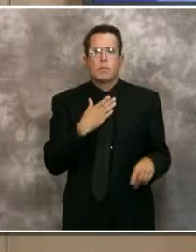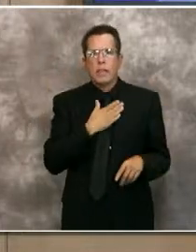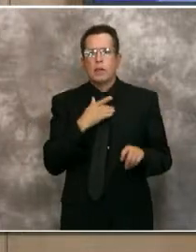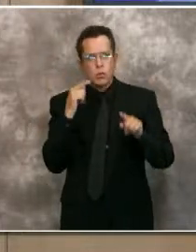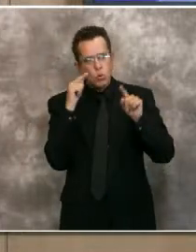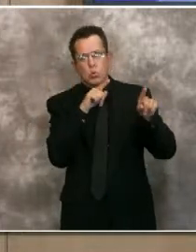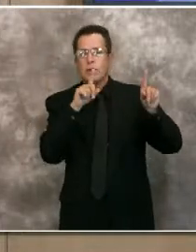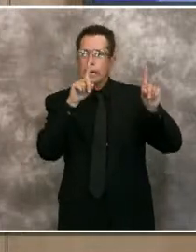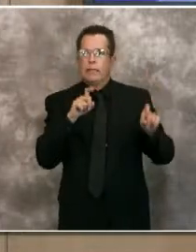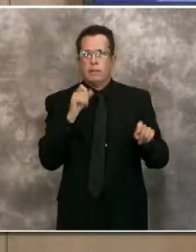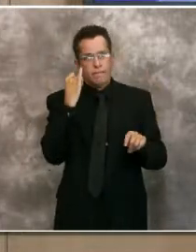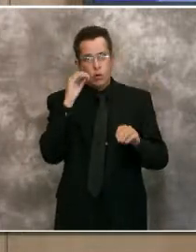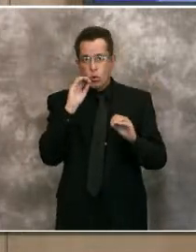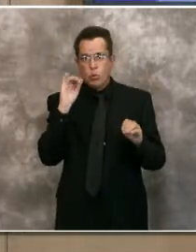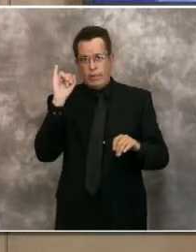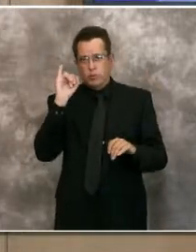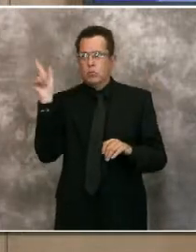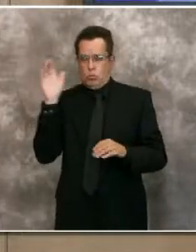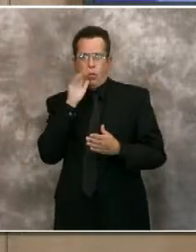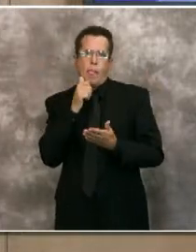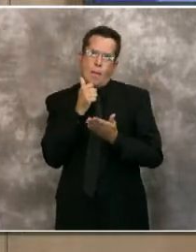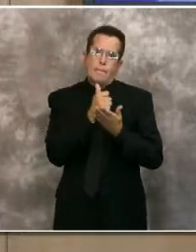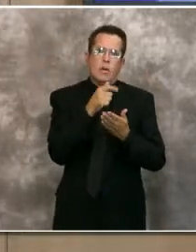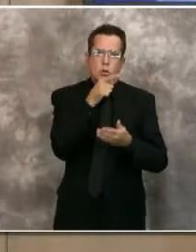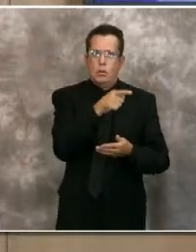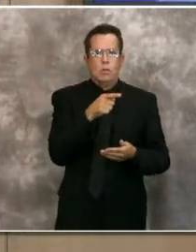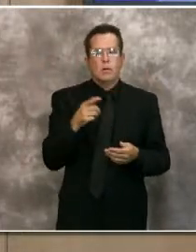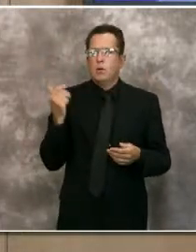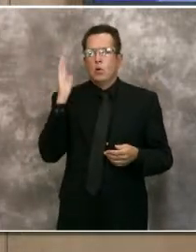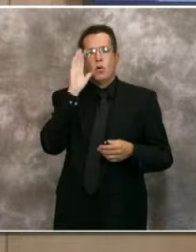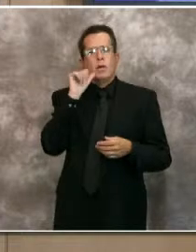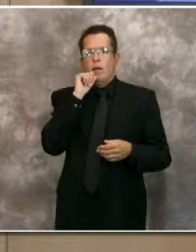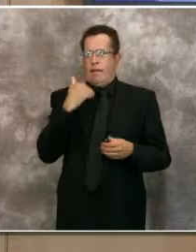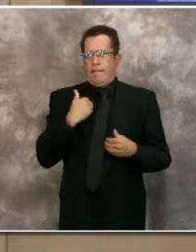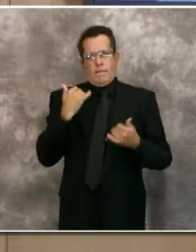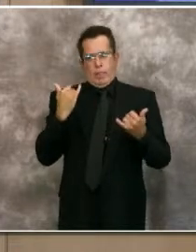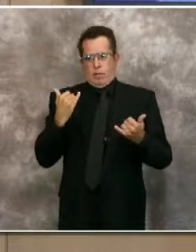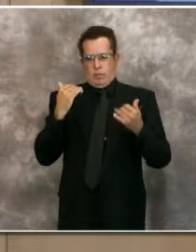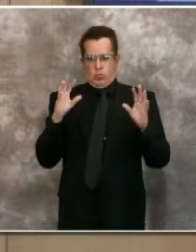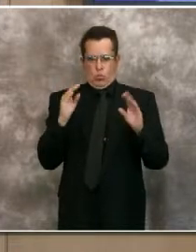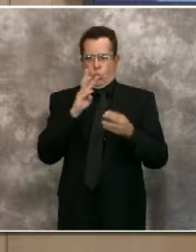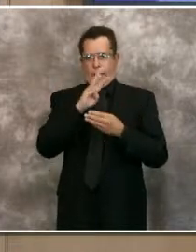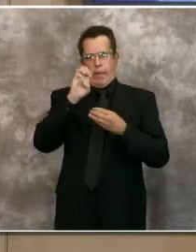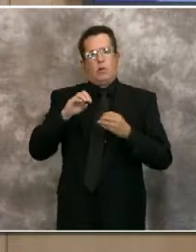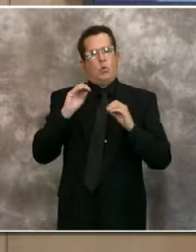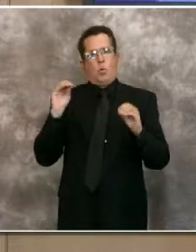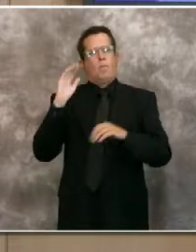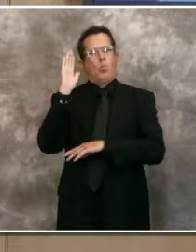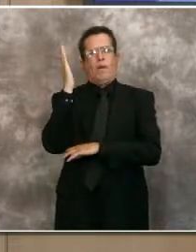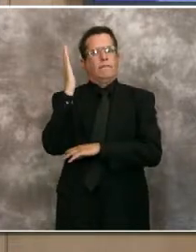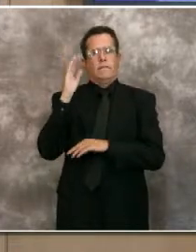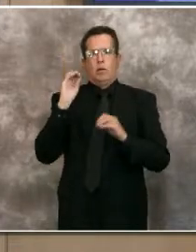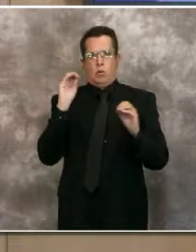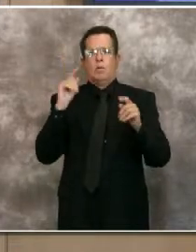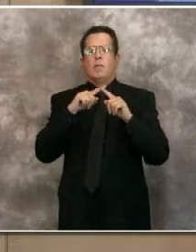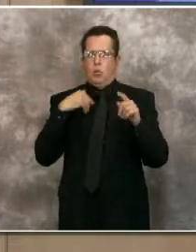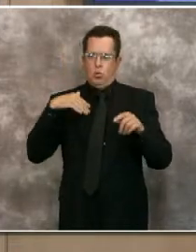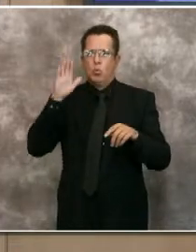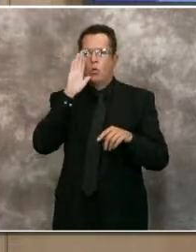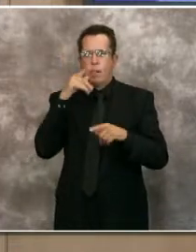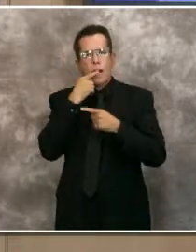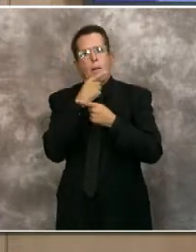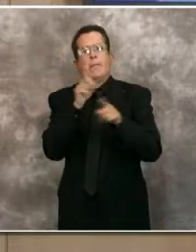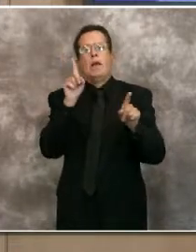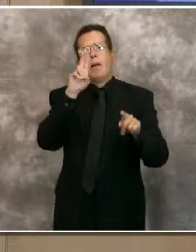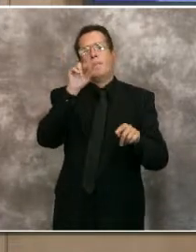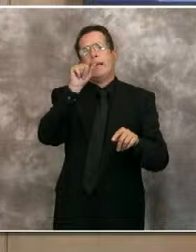tested. We will not be holding a media briefing this weekend, but our communications office will send out updates.